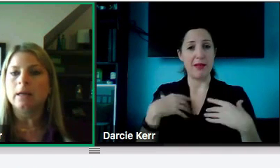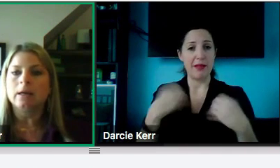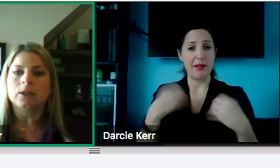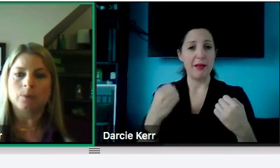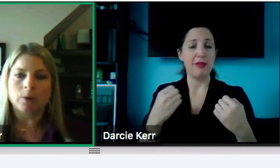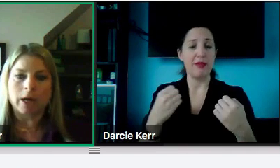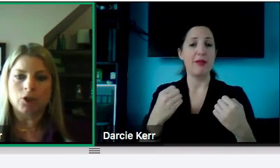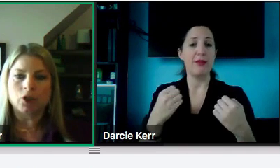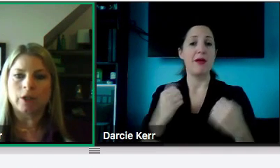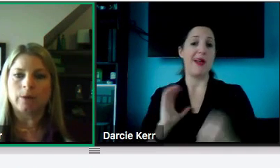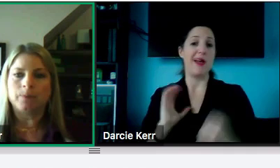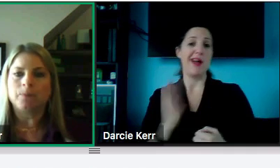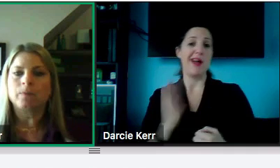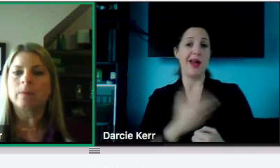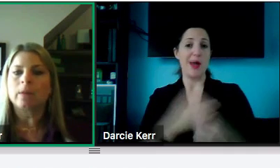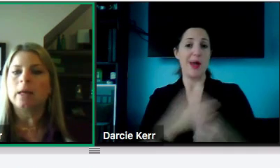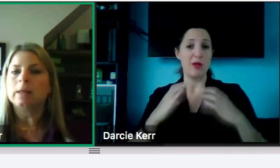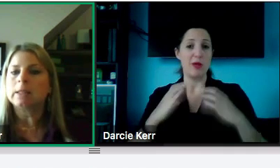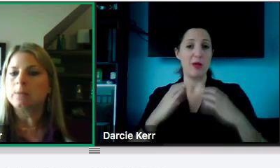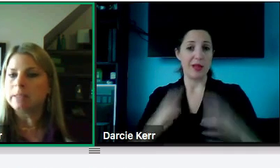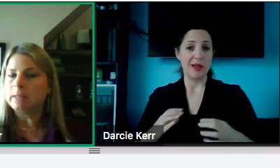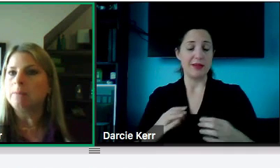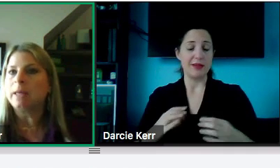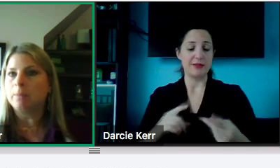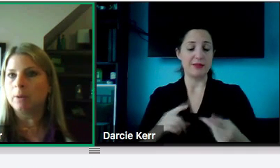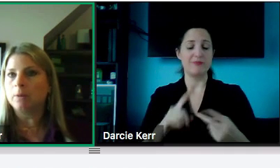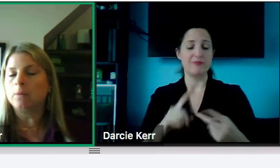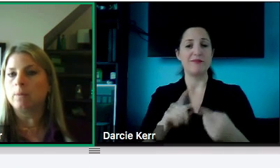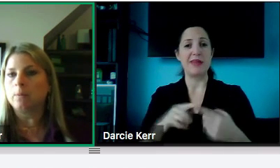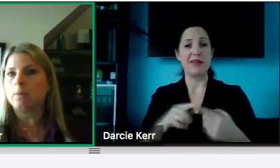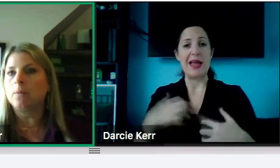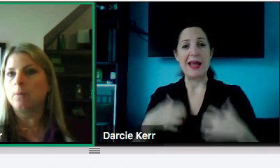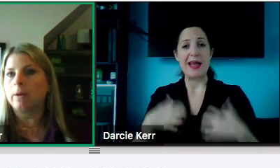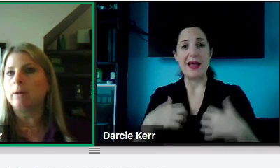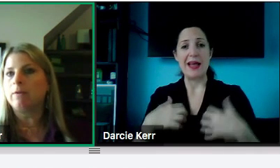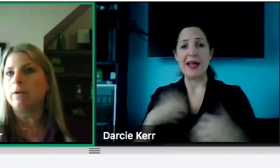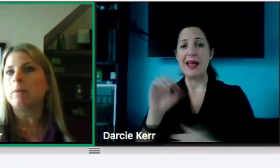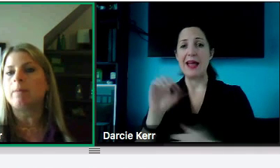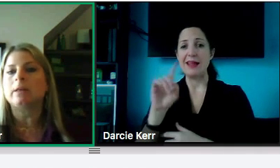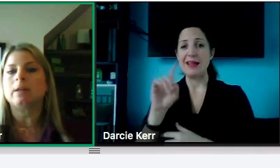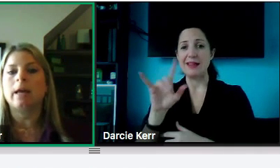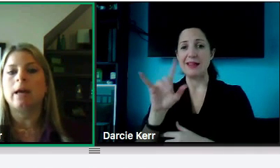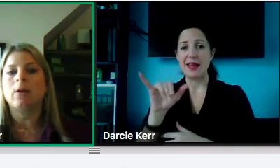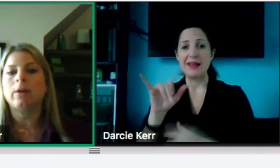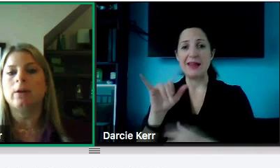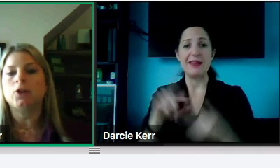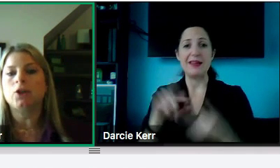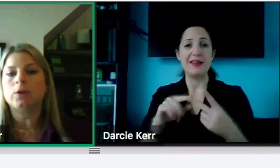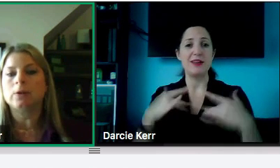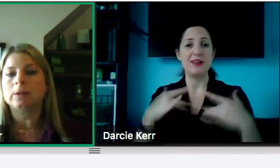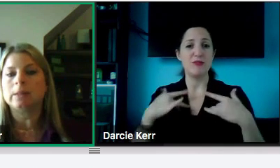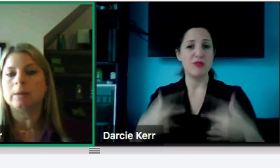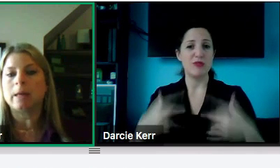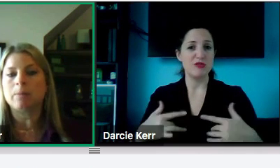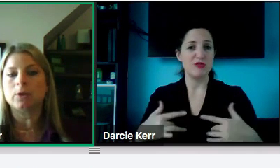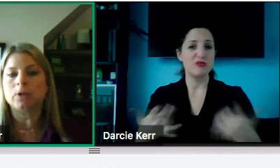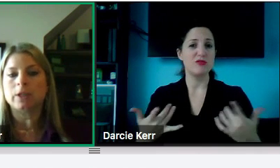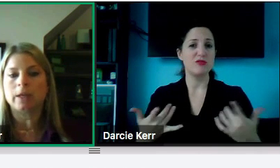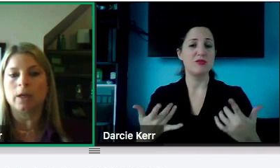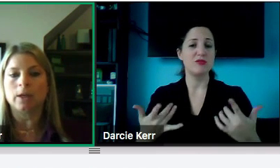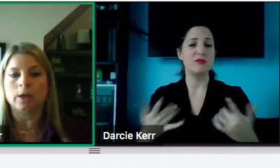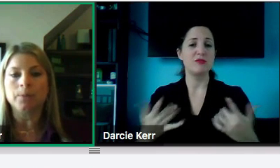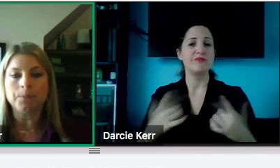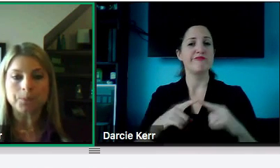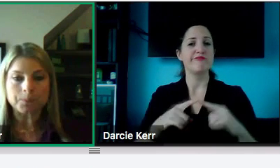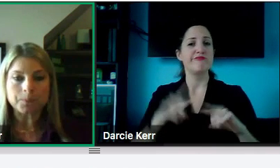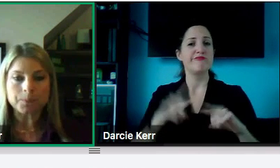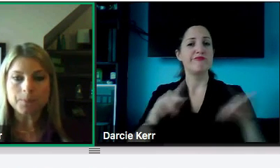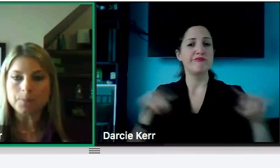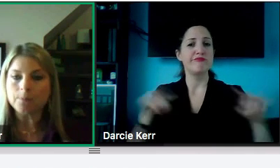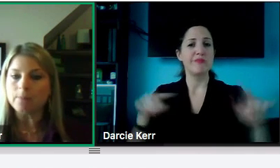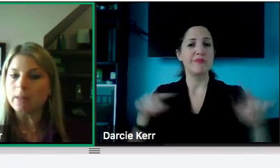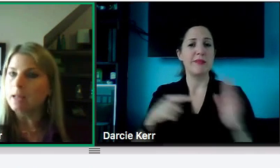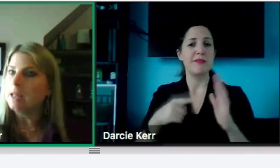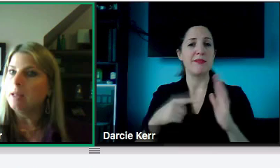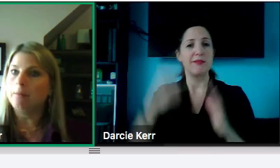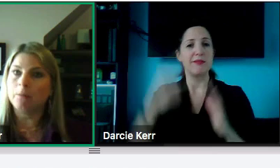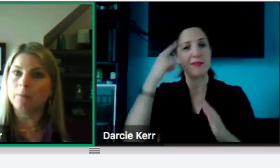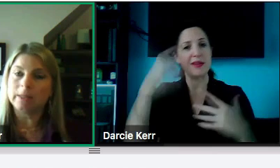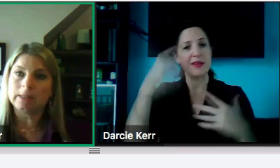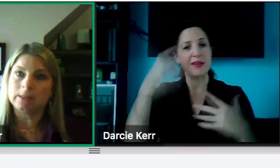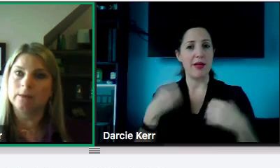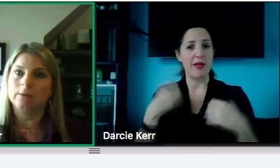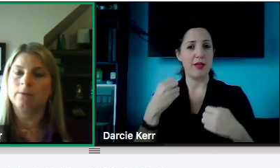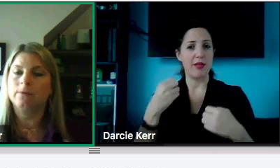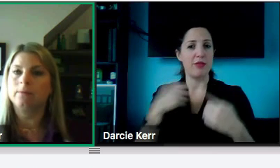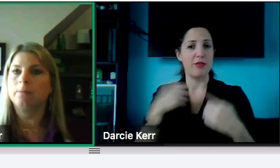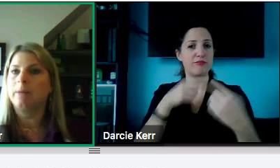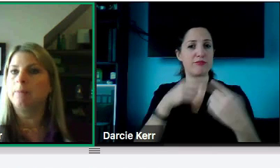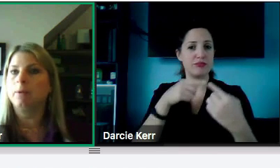anxiety, depression. So we see people living with mental health issues in particular,